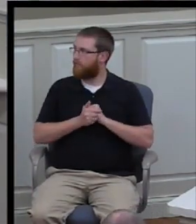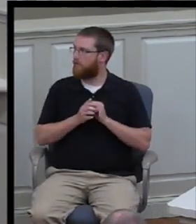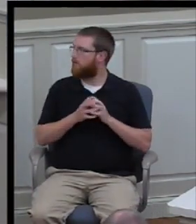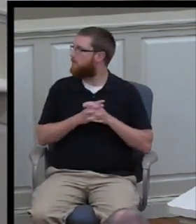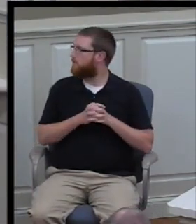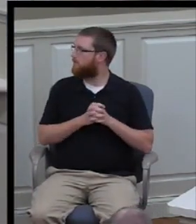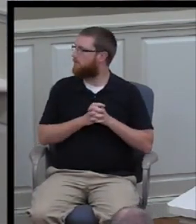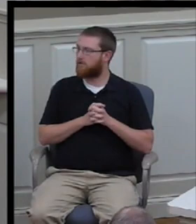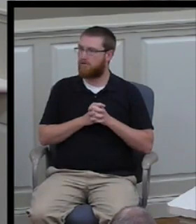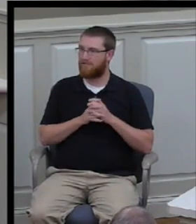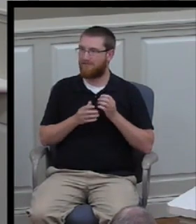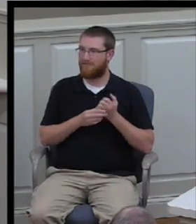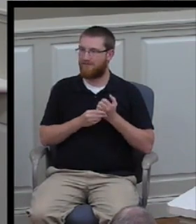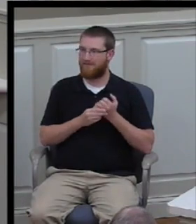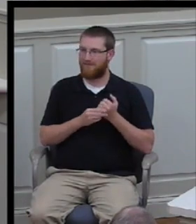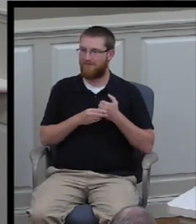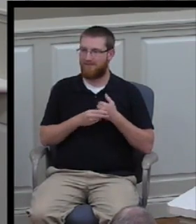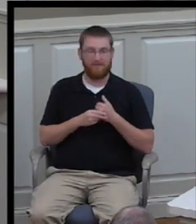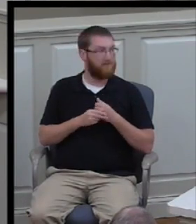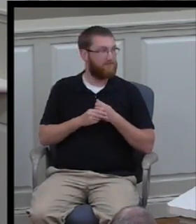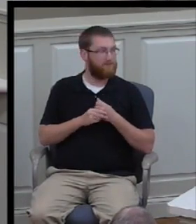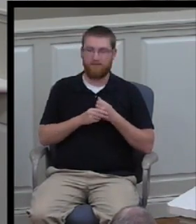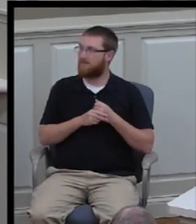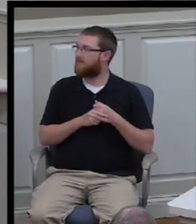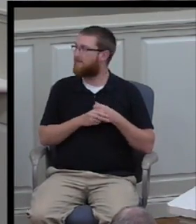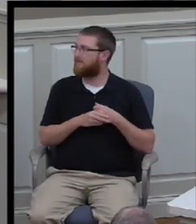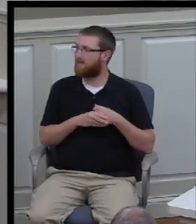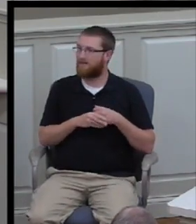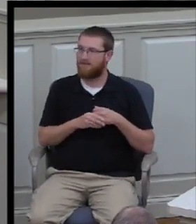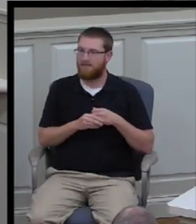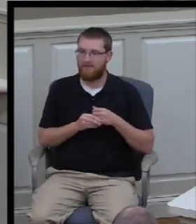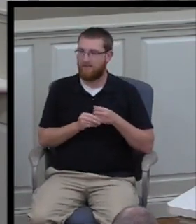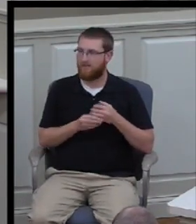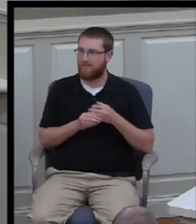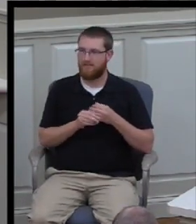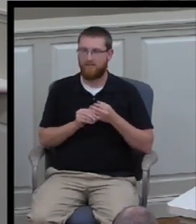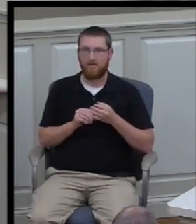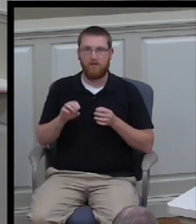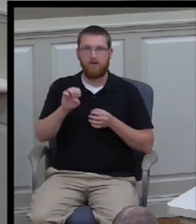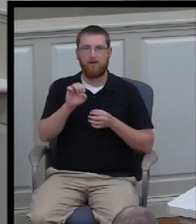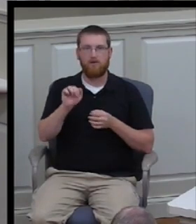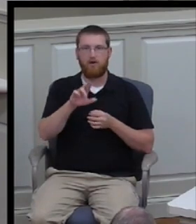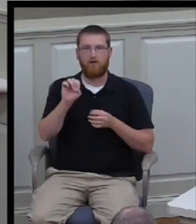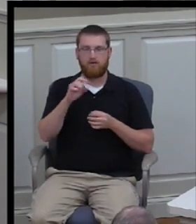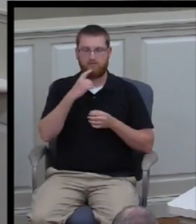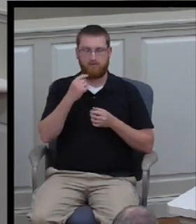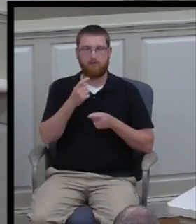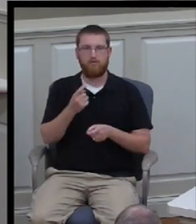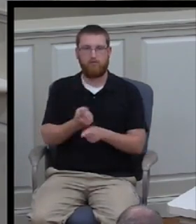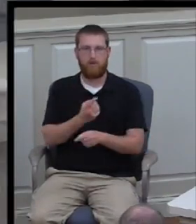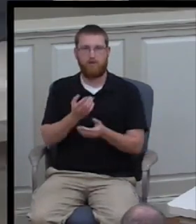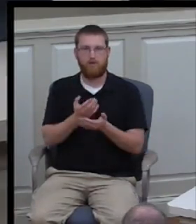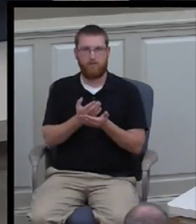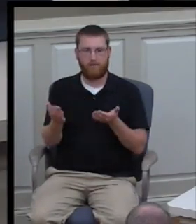So, Yeah, we're confused. Who's on first? We will work with John. The correct thing to do is